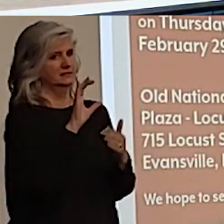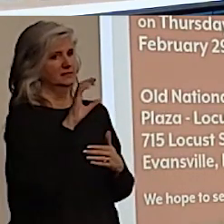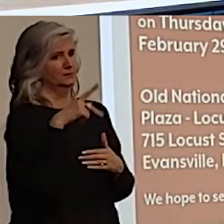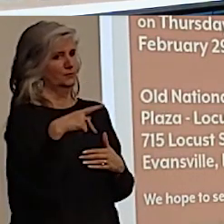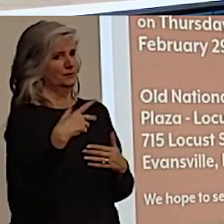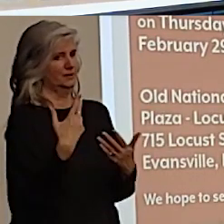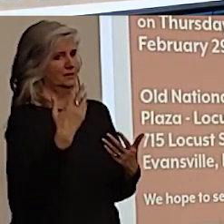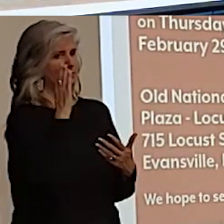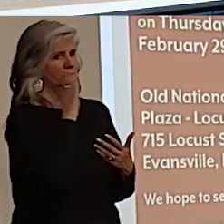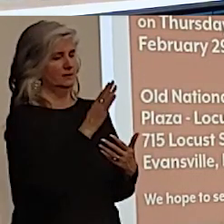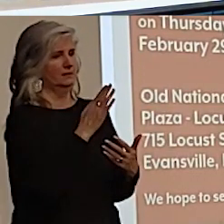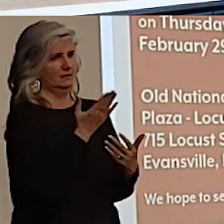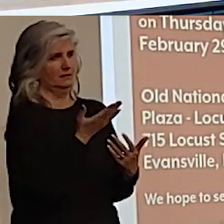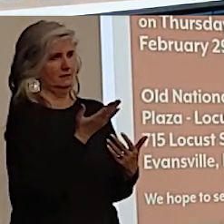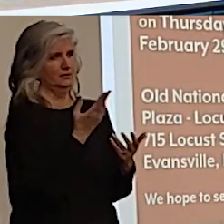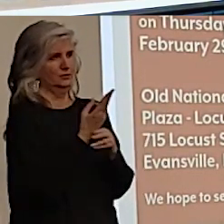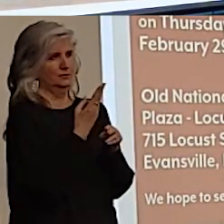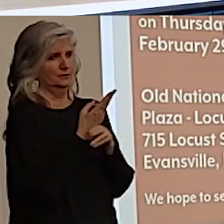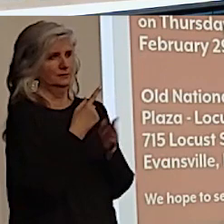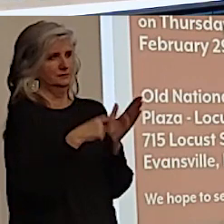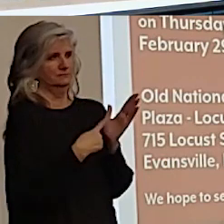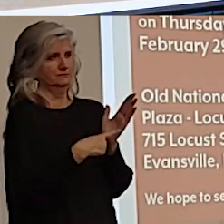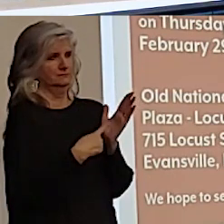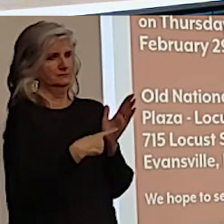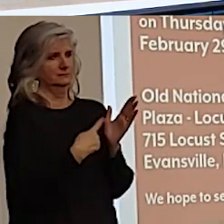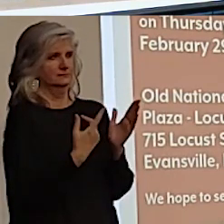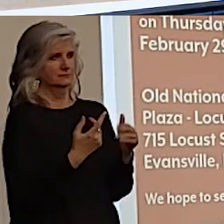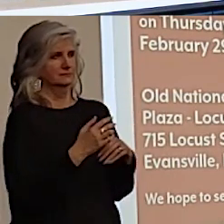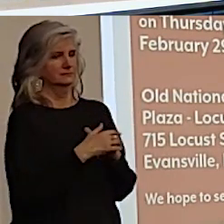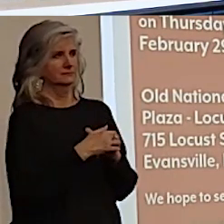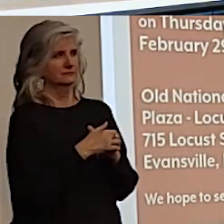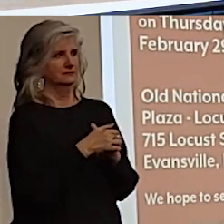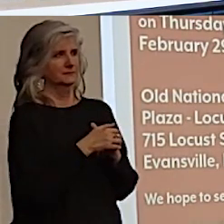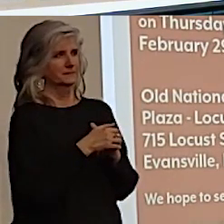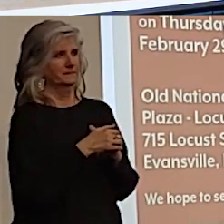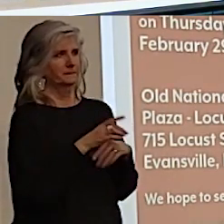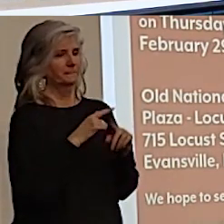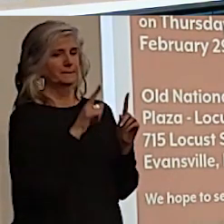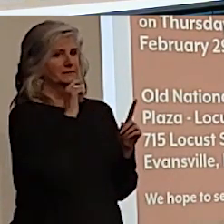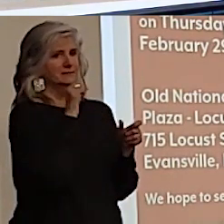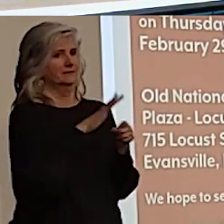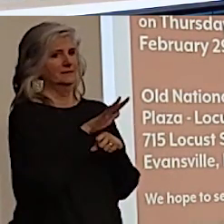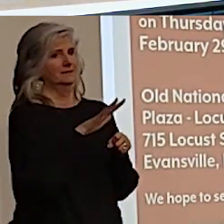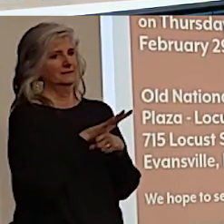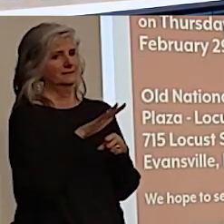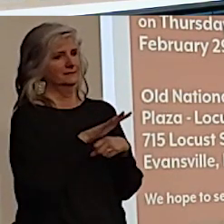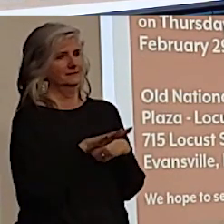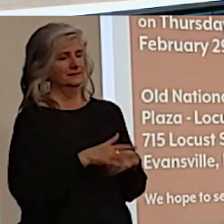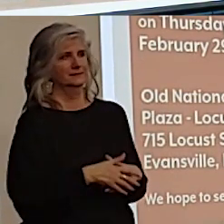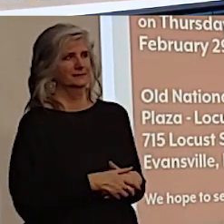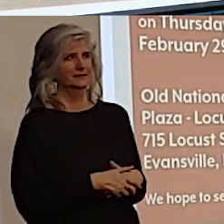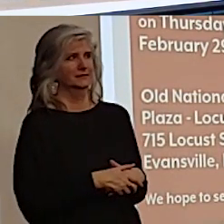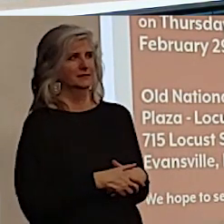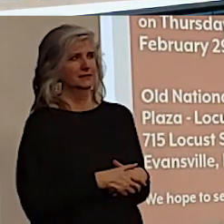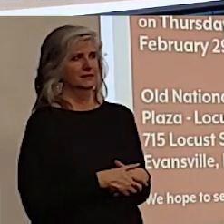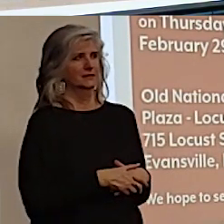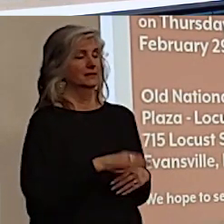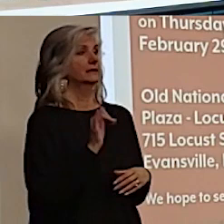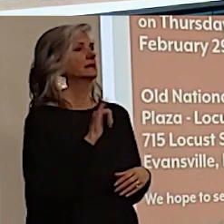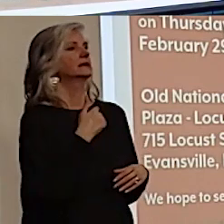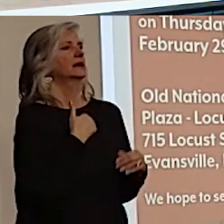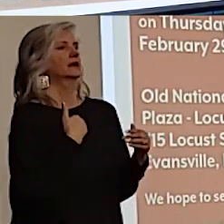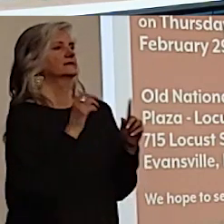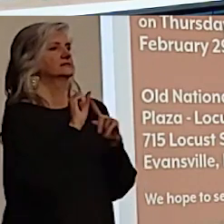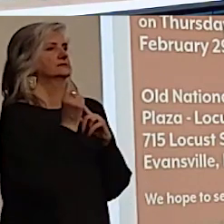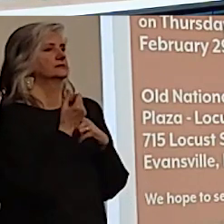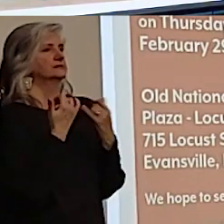CenterPoint will tap into from time to time, but it's not enough. And like I have a case